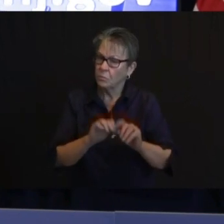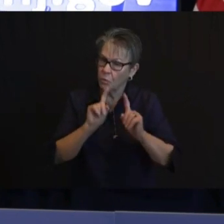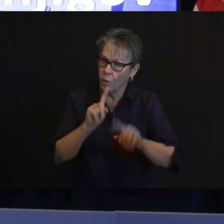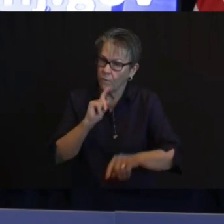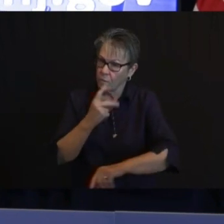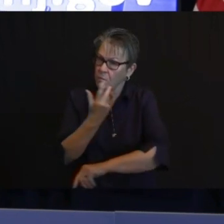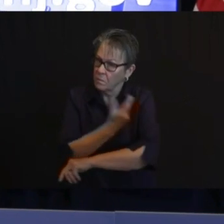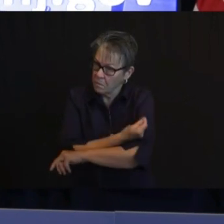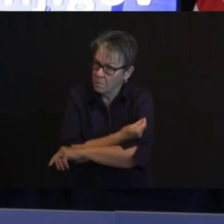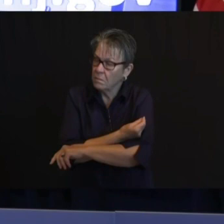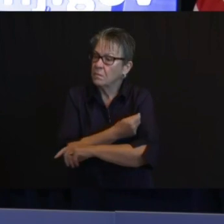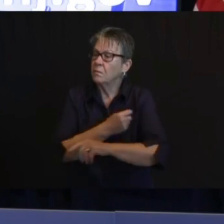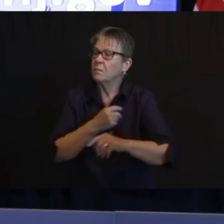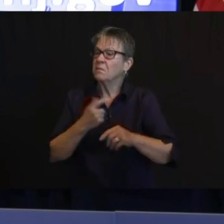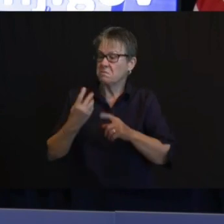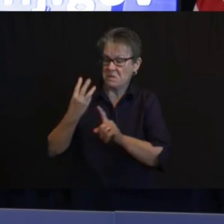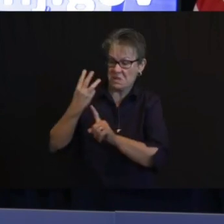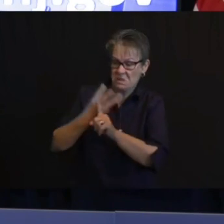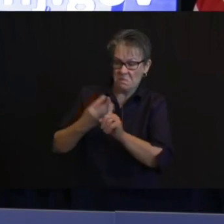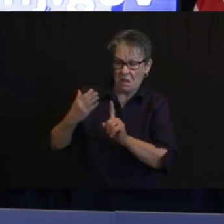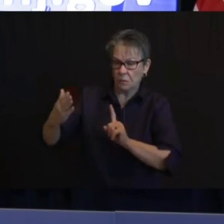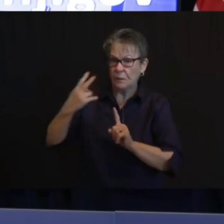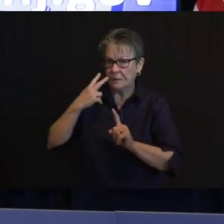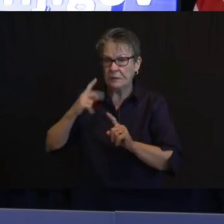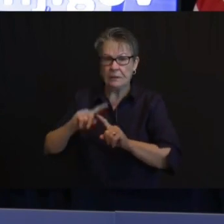probably a pretty aggressive timetable.